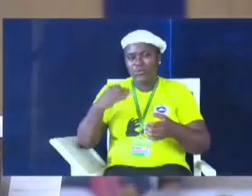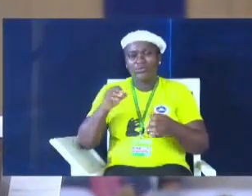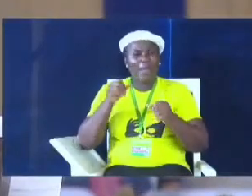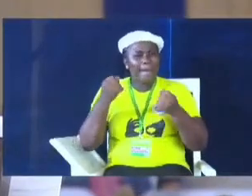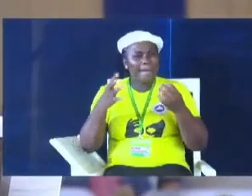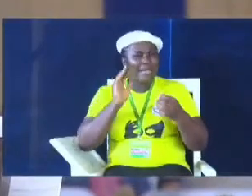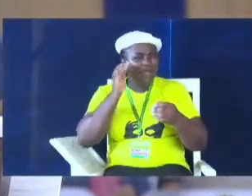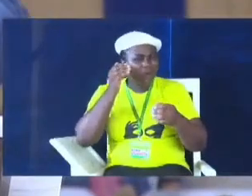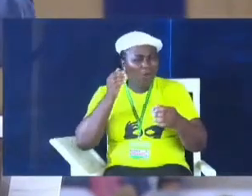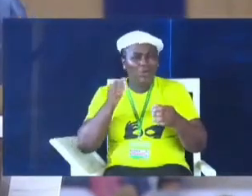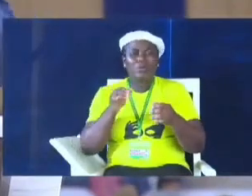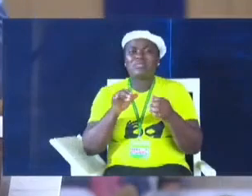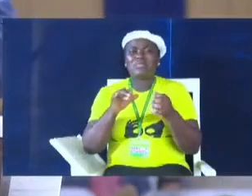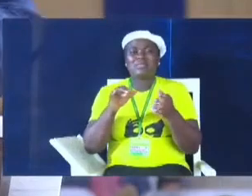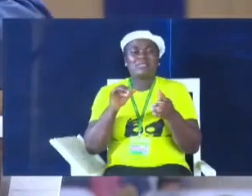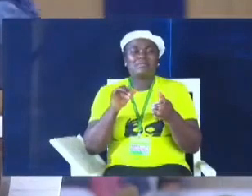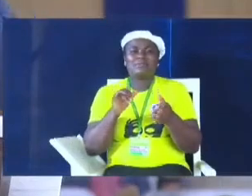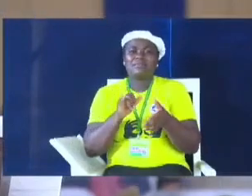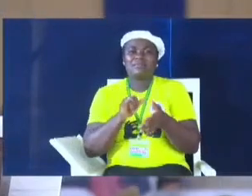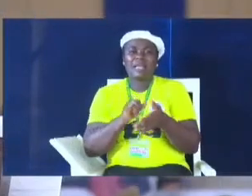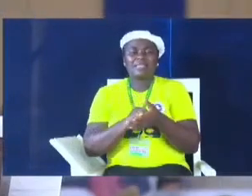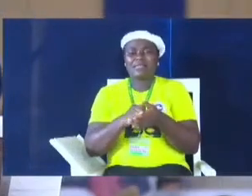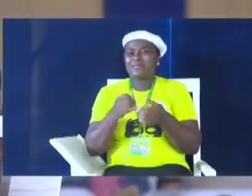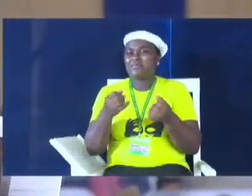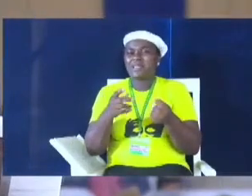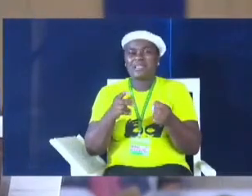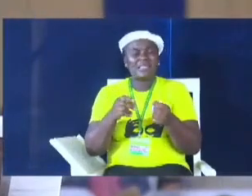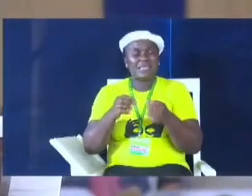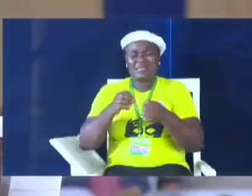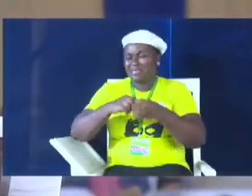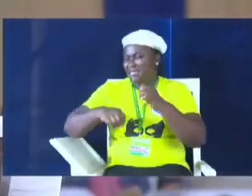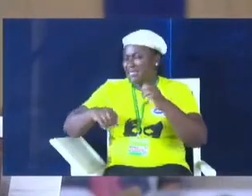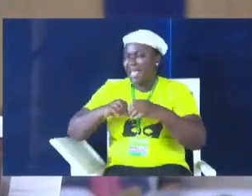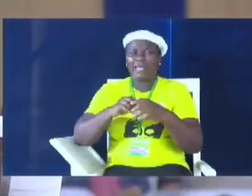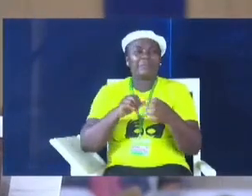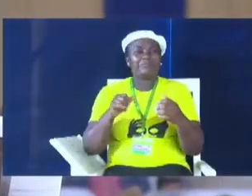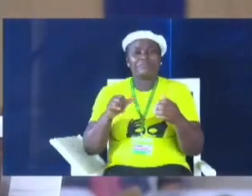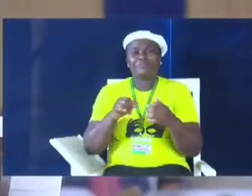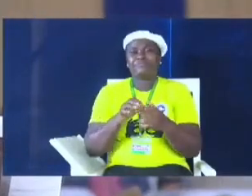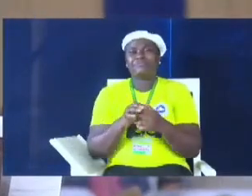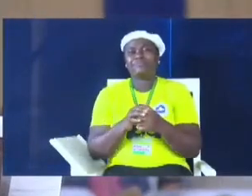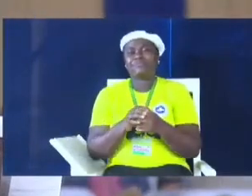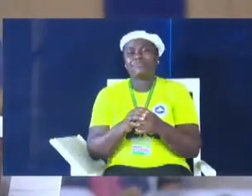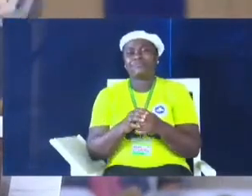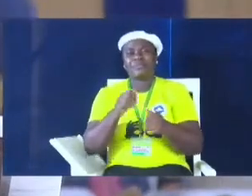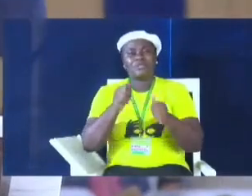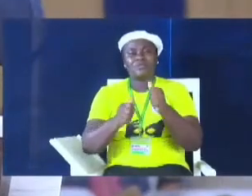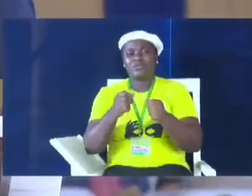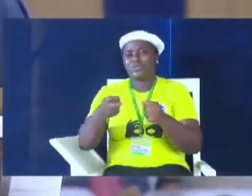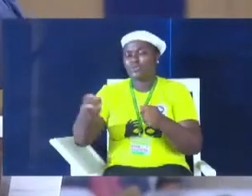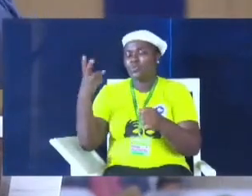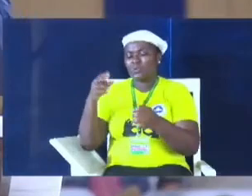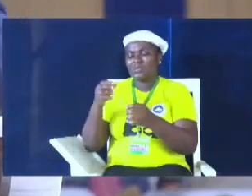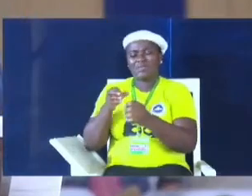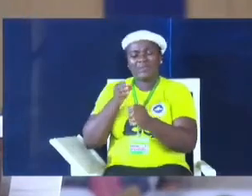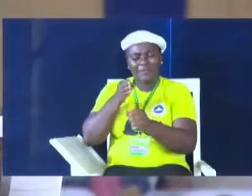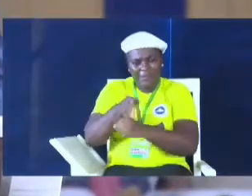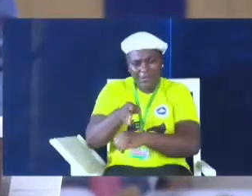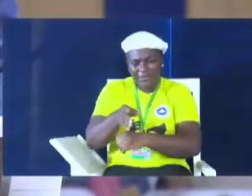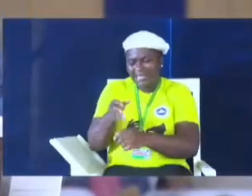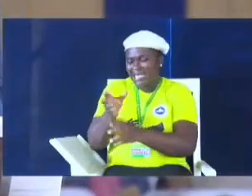that which made you stood tall and distinguished, which was forcefully taken away from